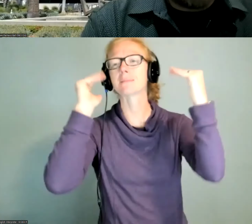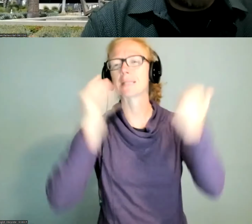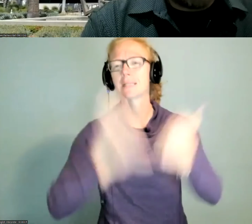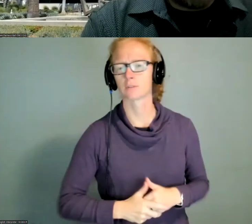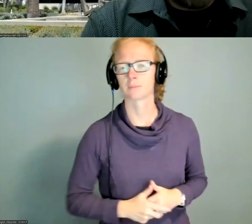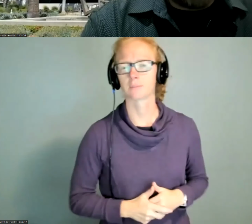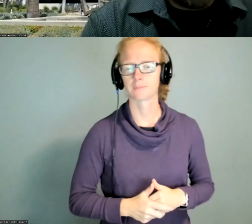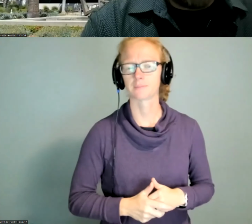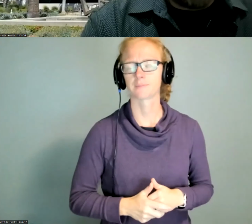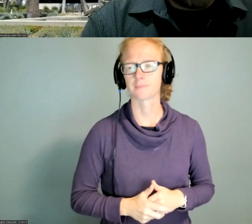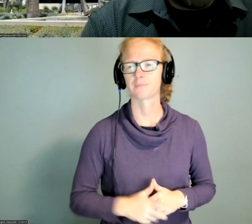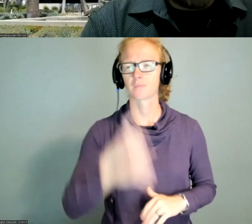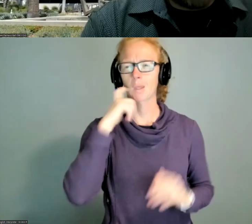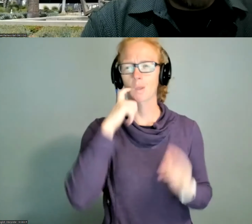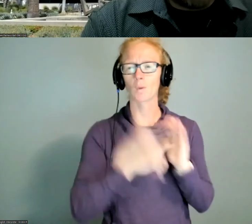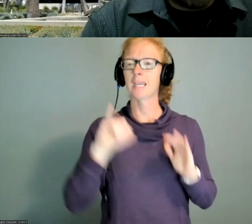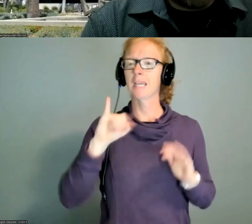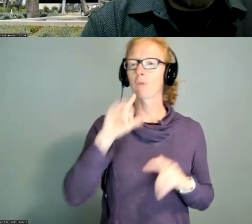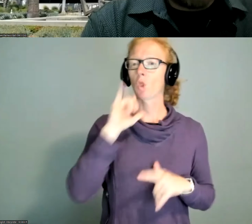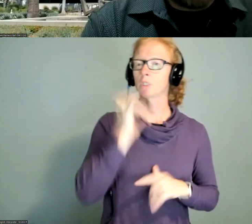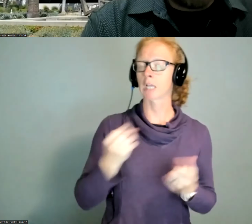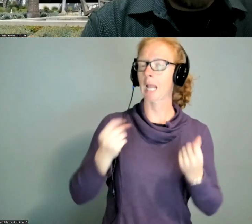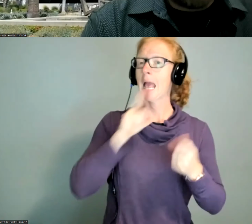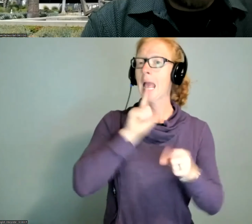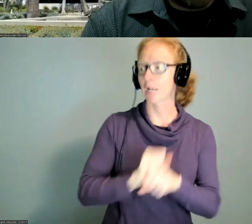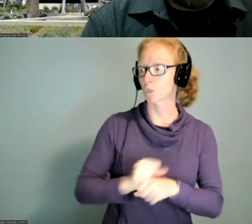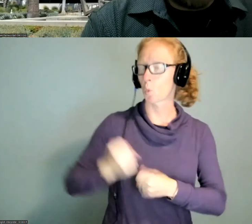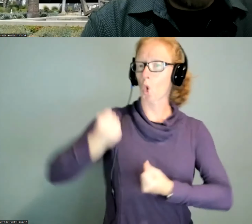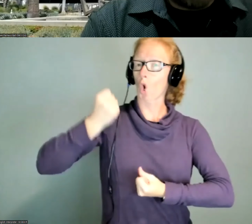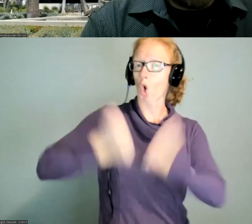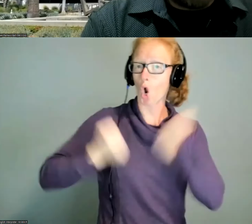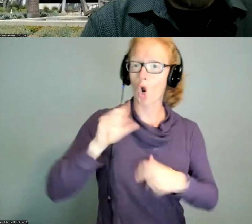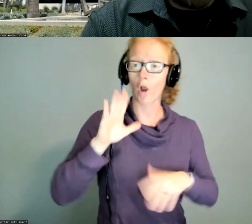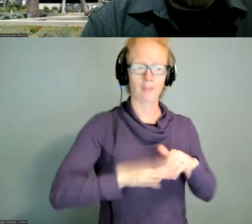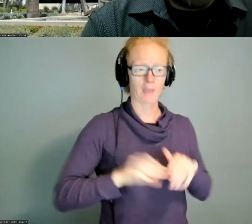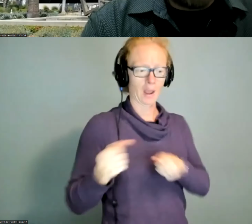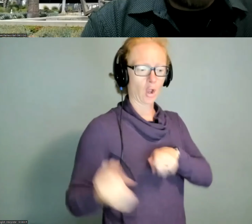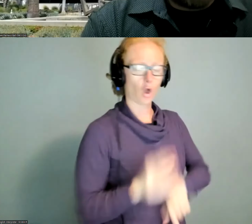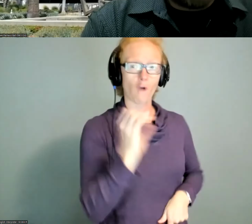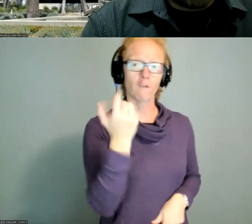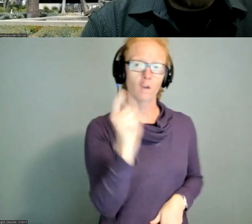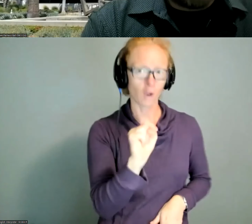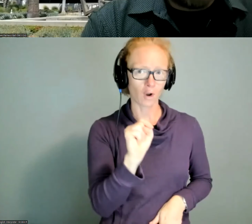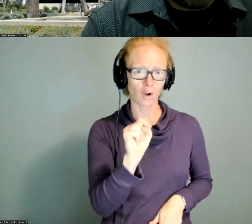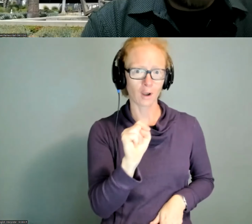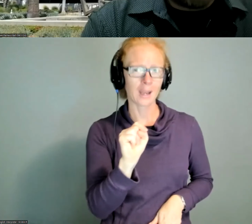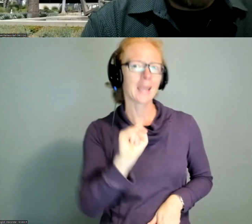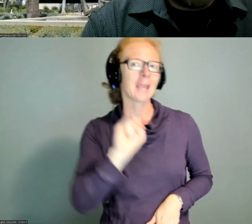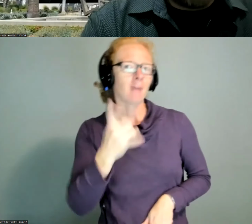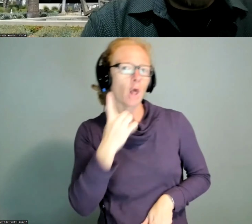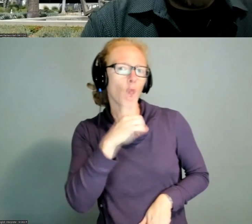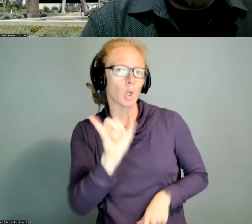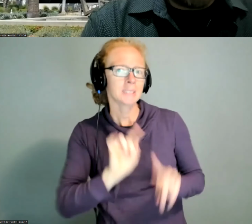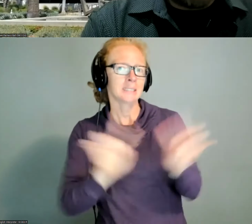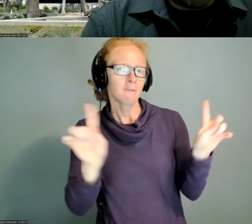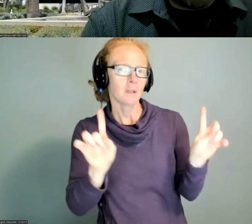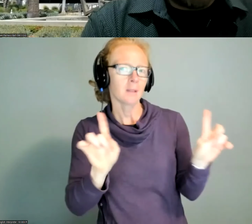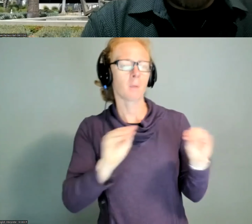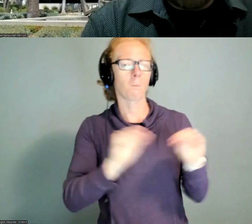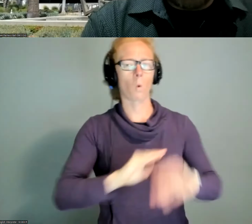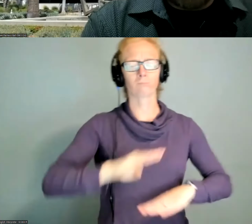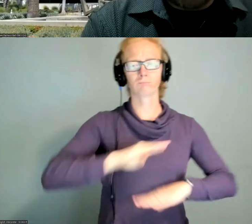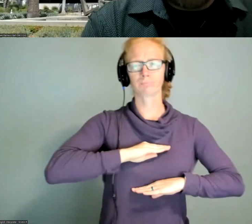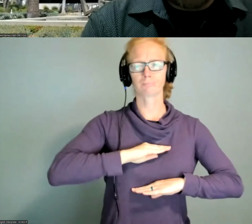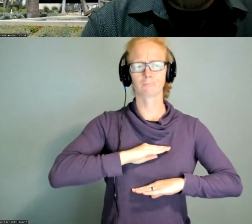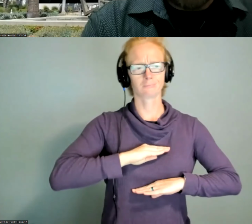One of the things we found out is that no one knows what they actually need. And when it looks different, they're kind of more happy with it, and rather than